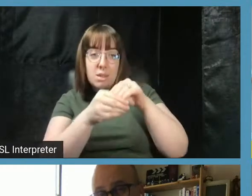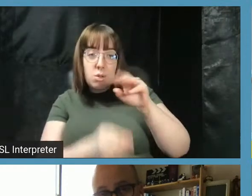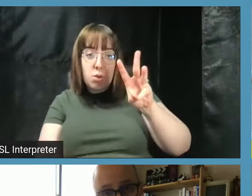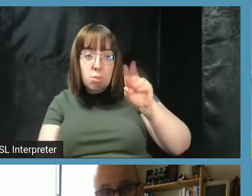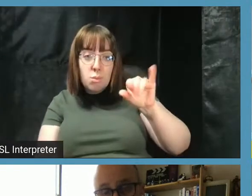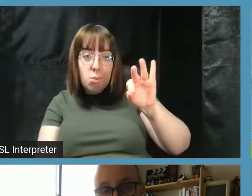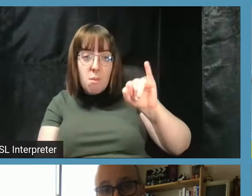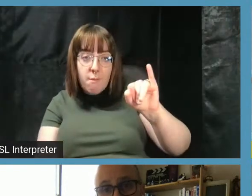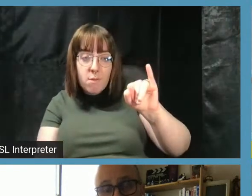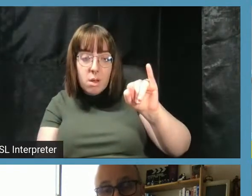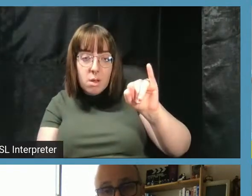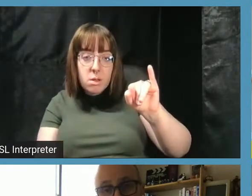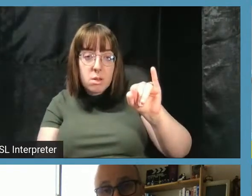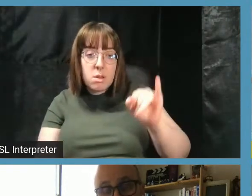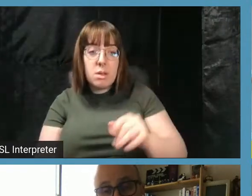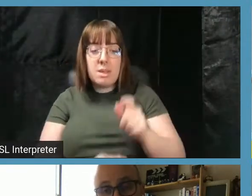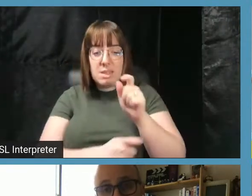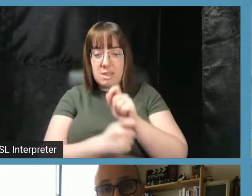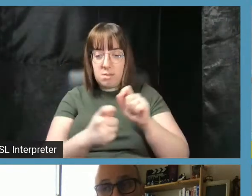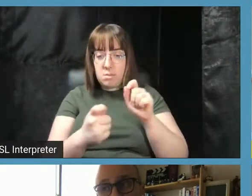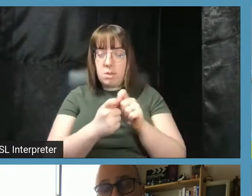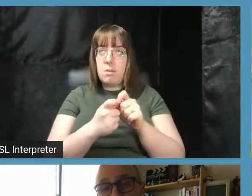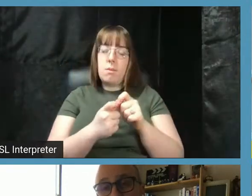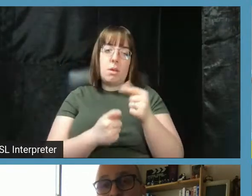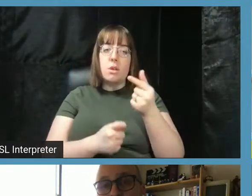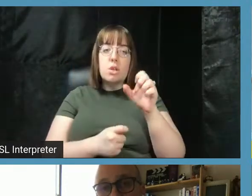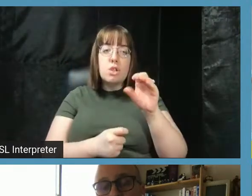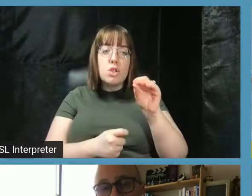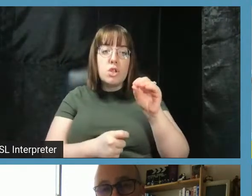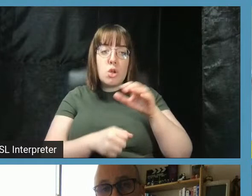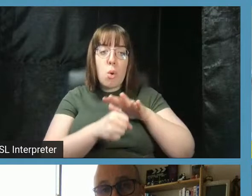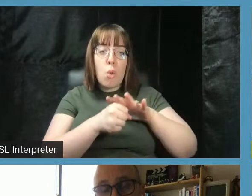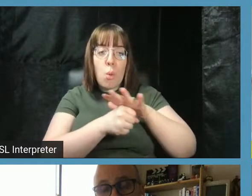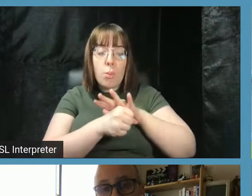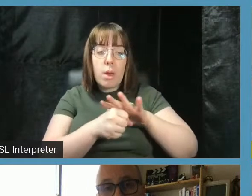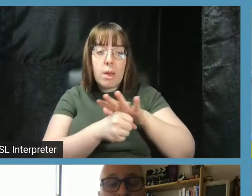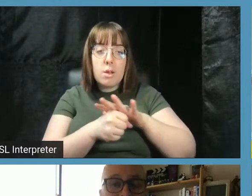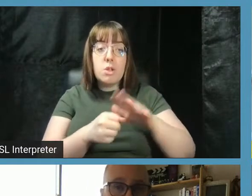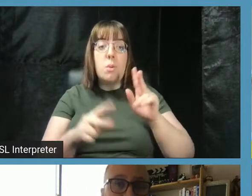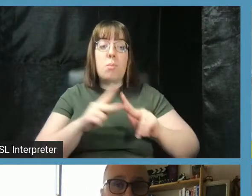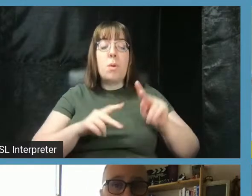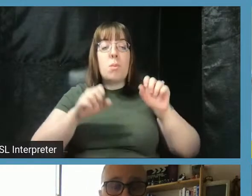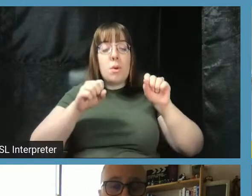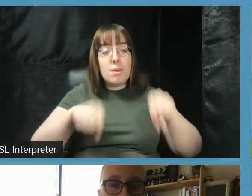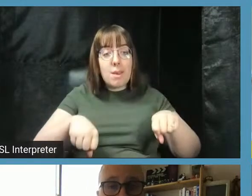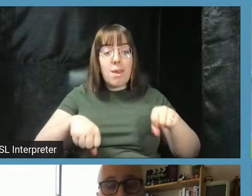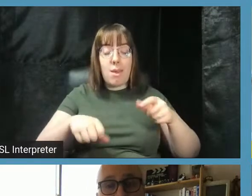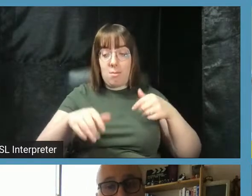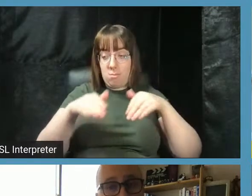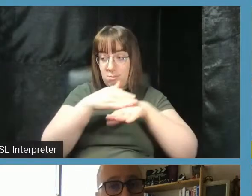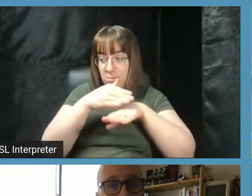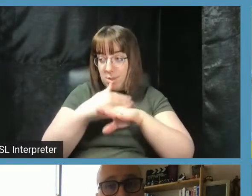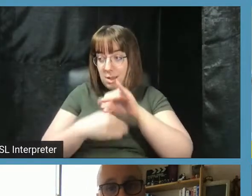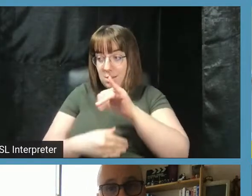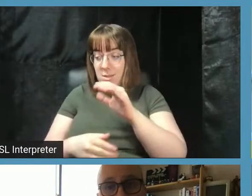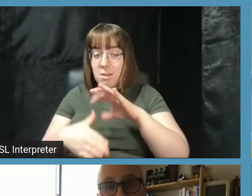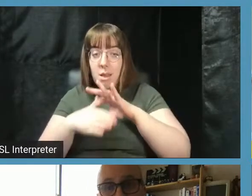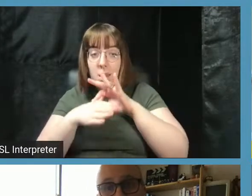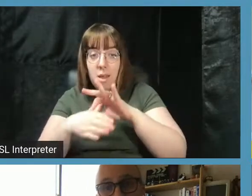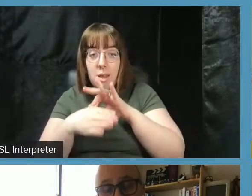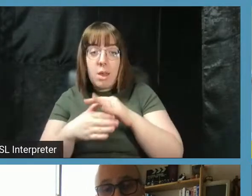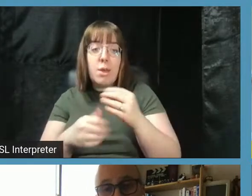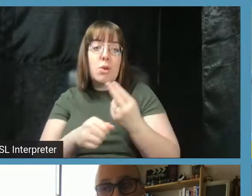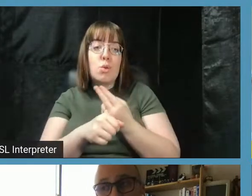within a certain coordinates, like a geolocation, then people can access that content, which means if they're on site, they can use their mobile